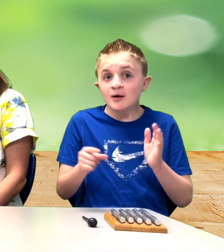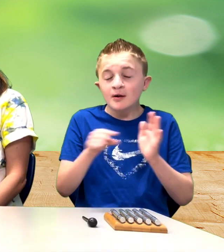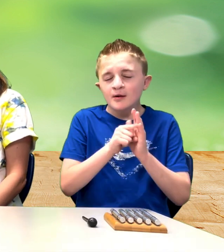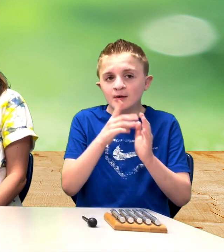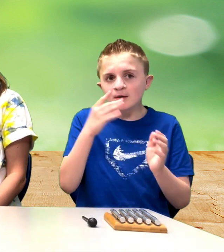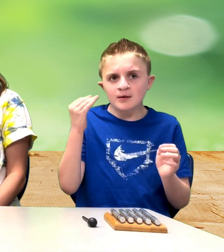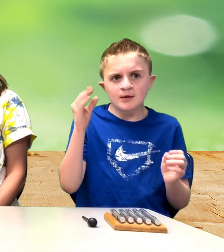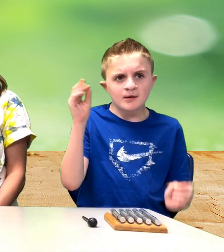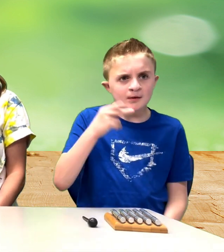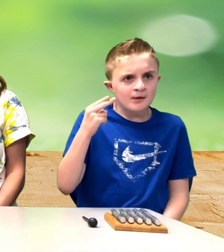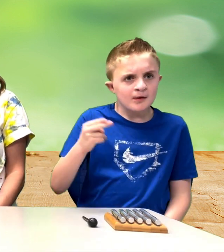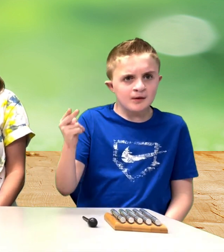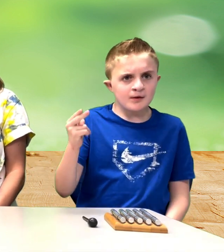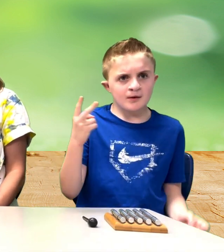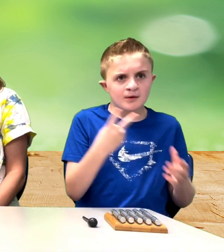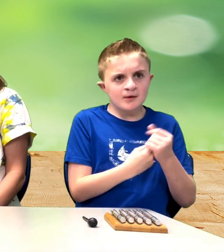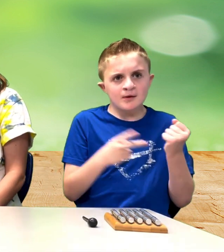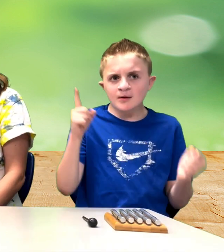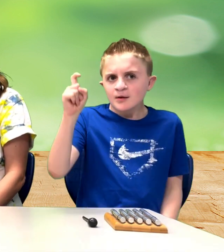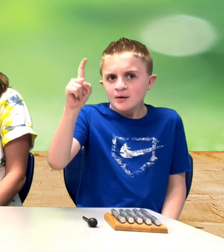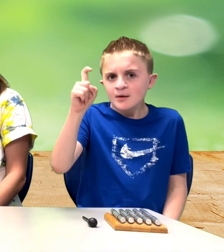DHH?